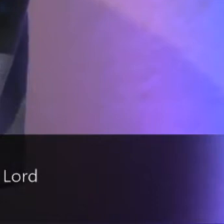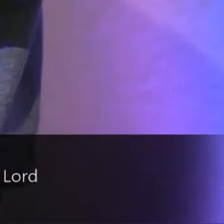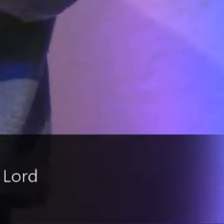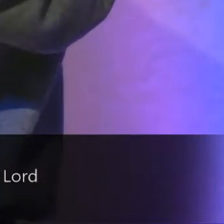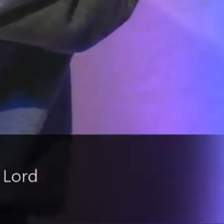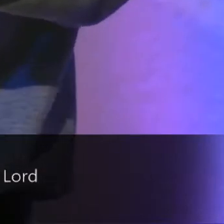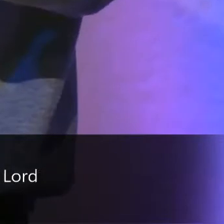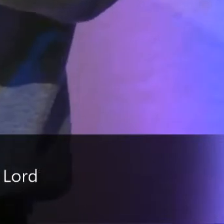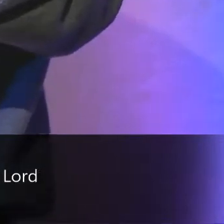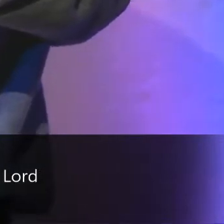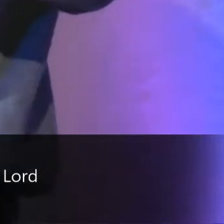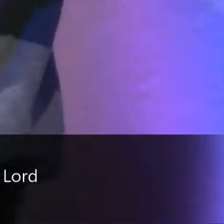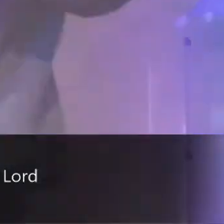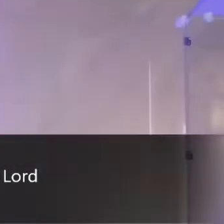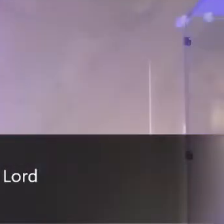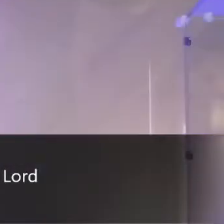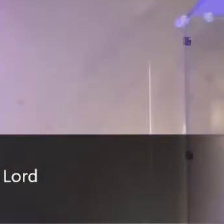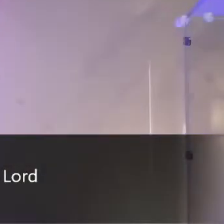Lord.